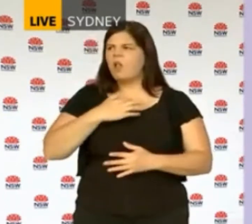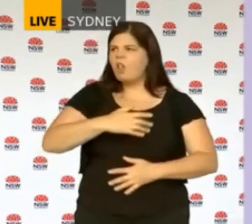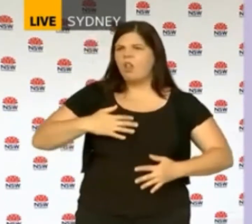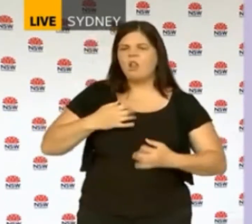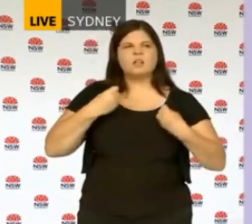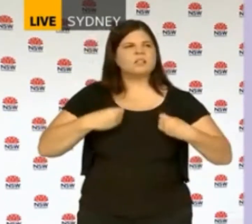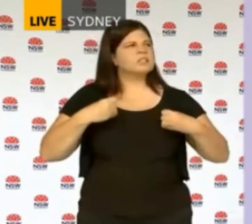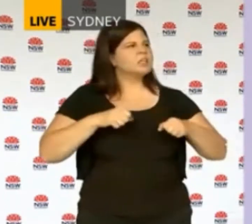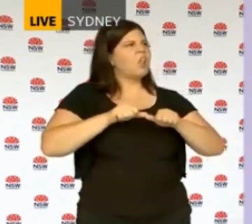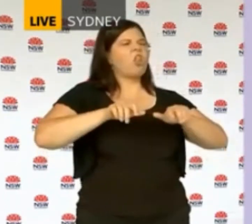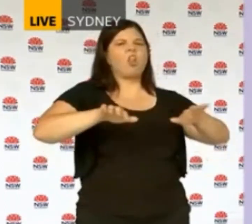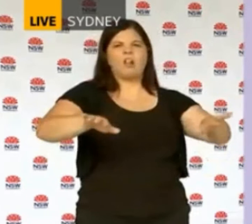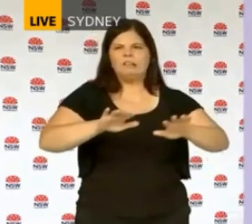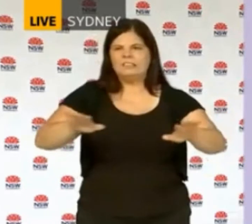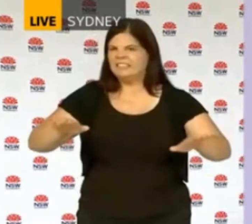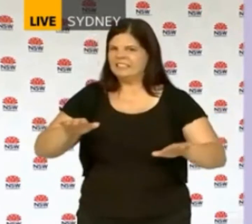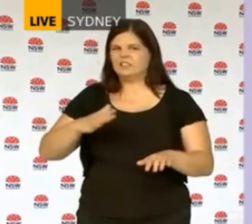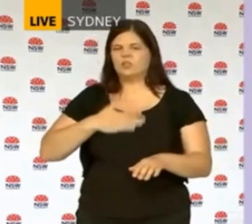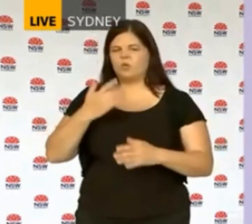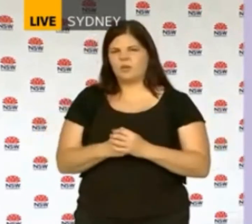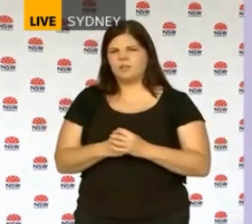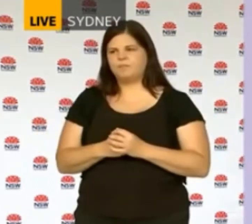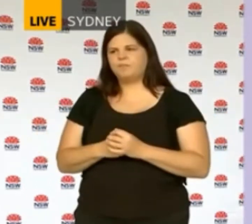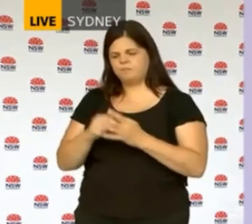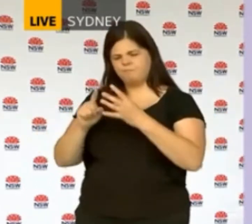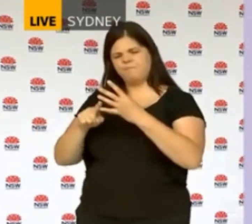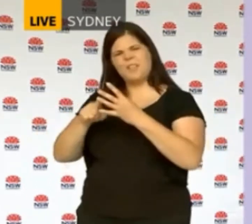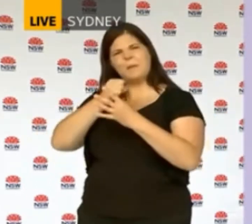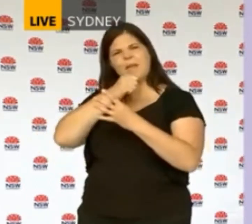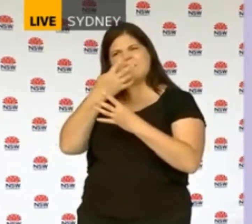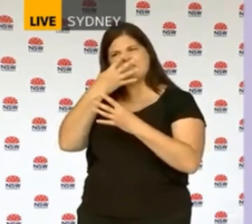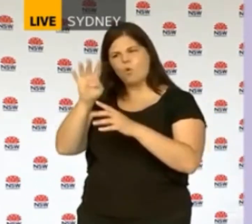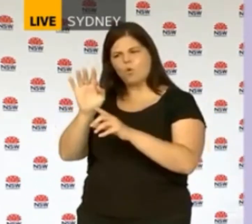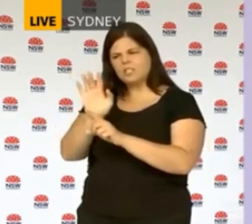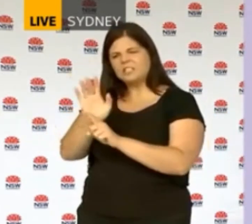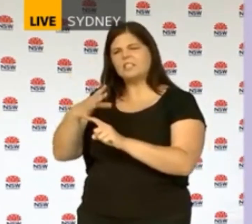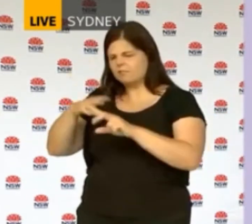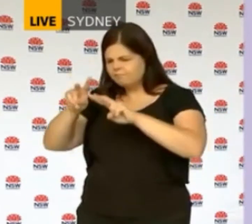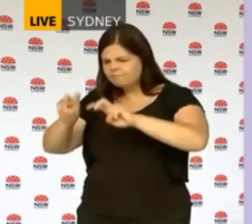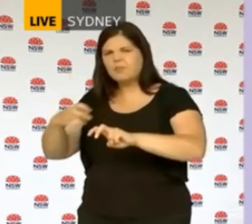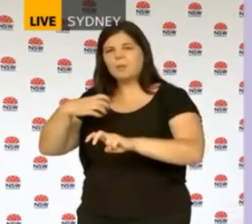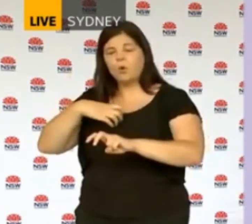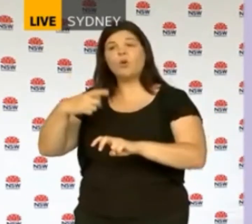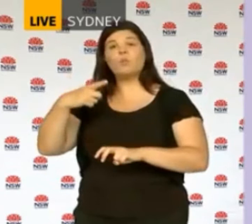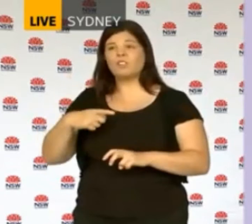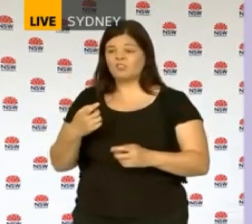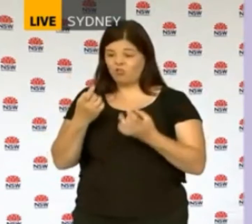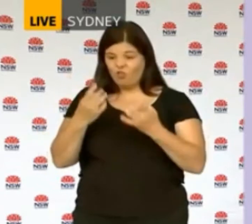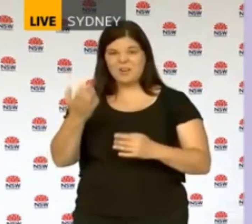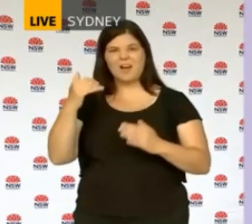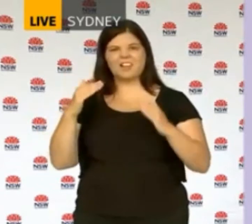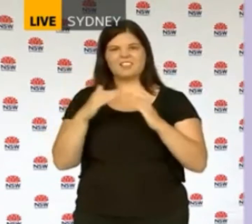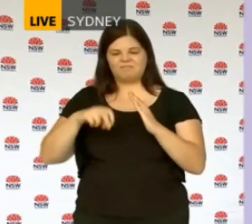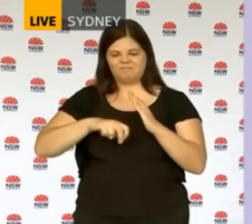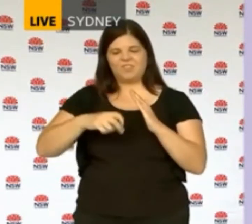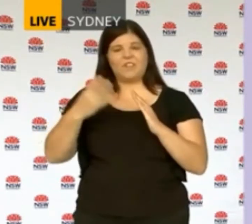So investigations continue into the infection source of a man in his 40s who tested positive for COVID several days after completing